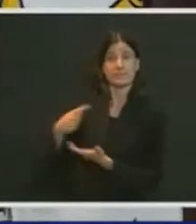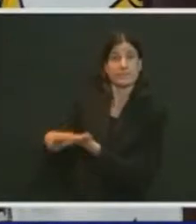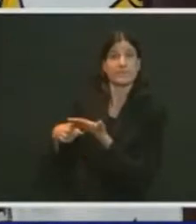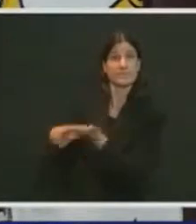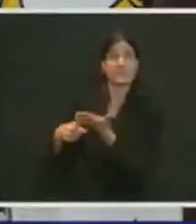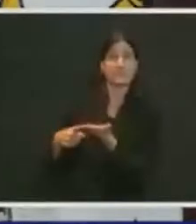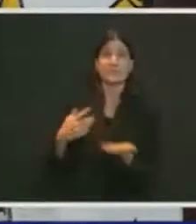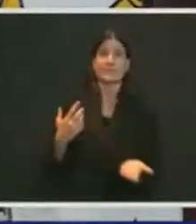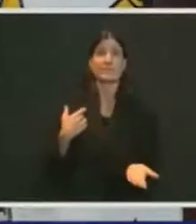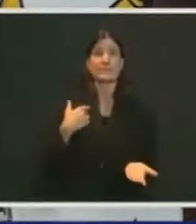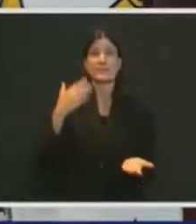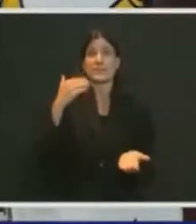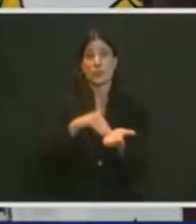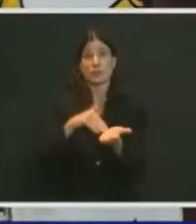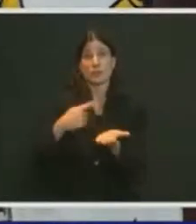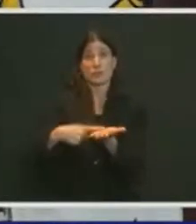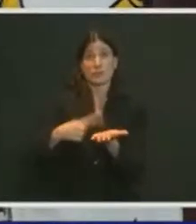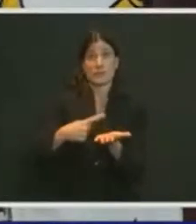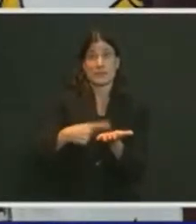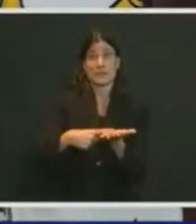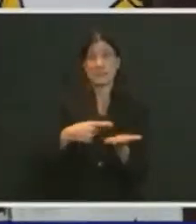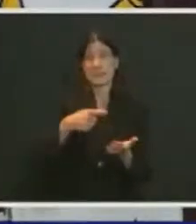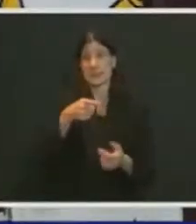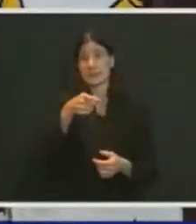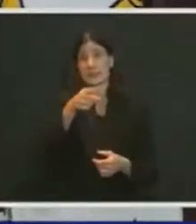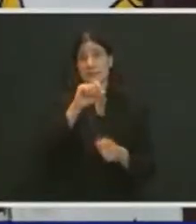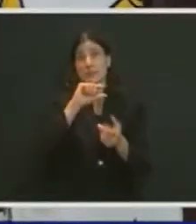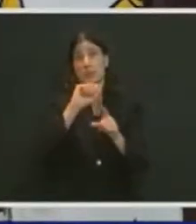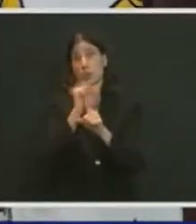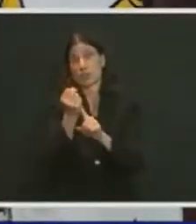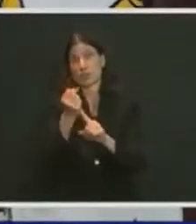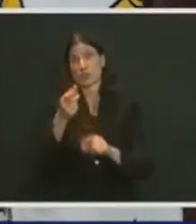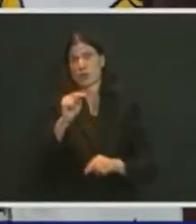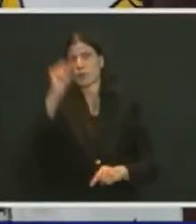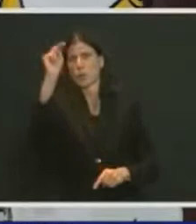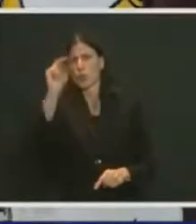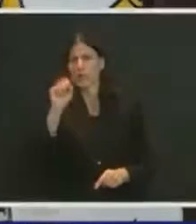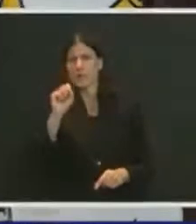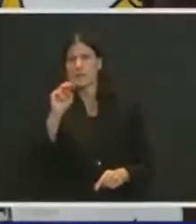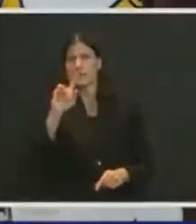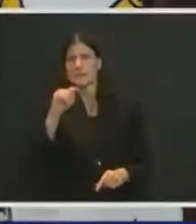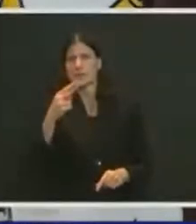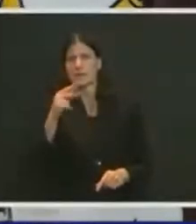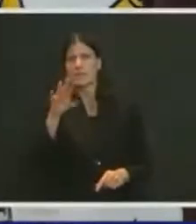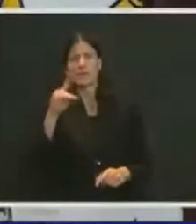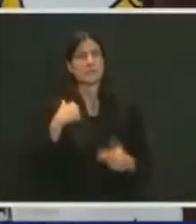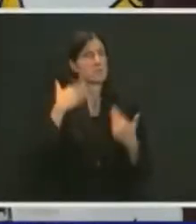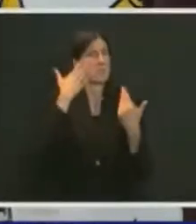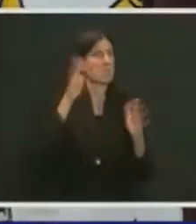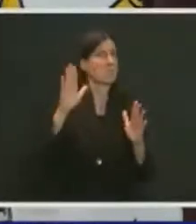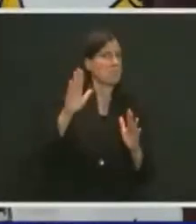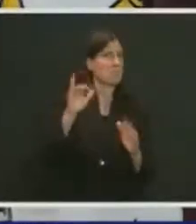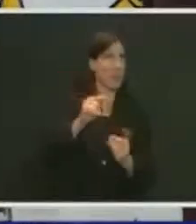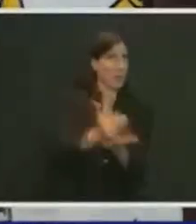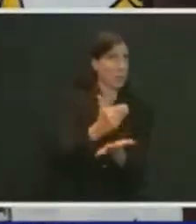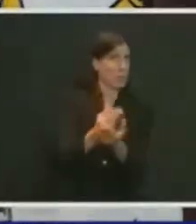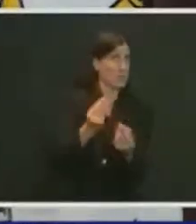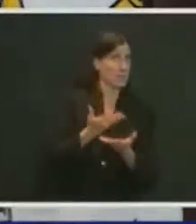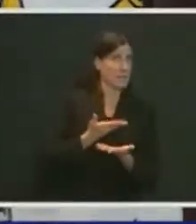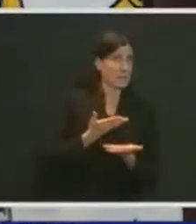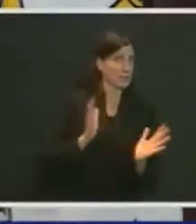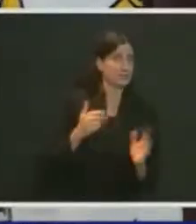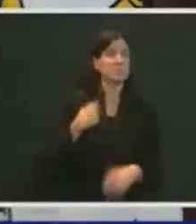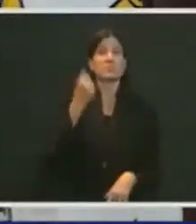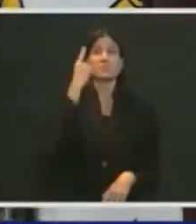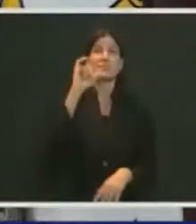instance. Let me say a few things. This is going to be frustrating. You see what's happening here. It's happening in every